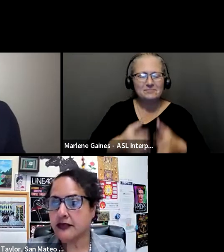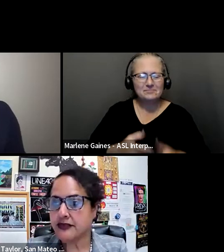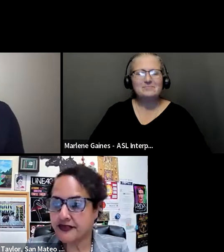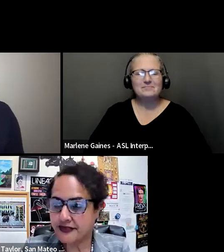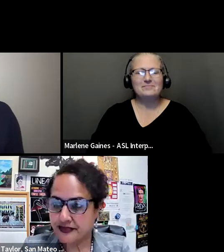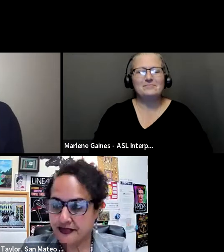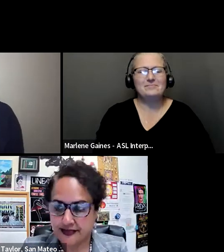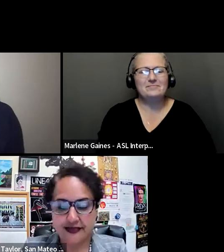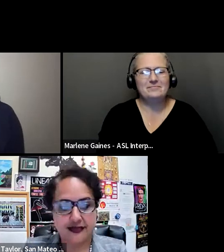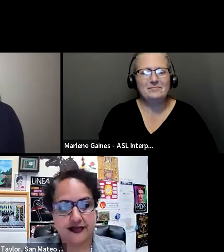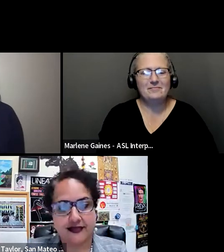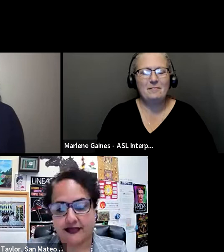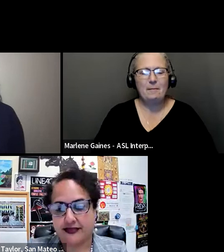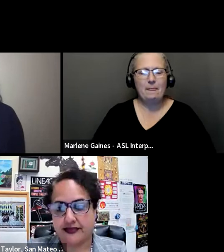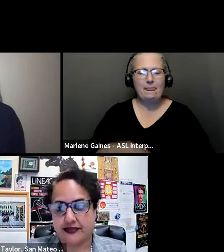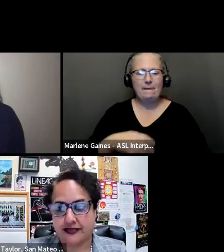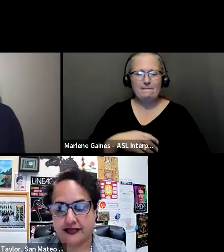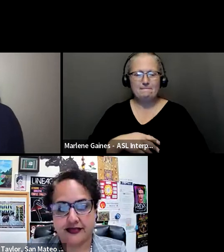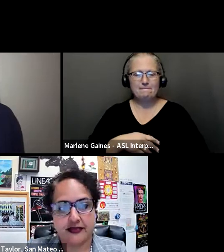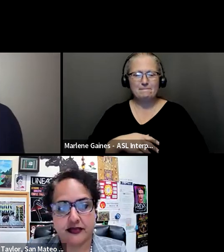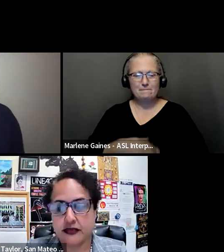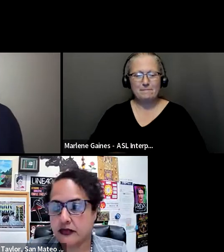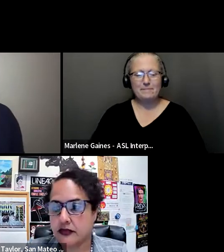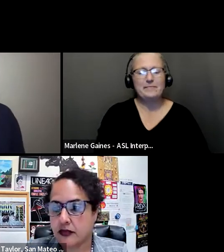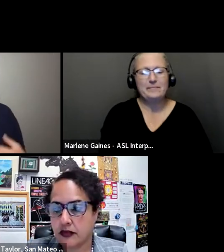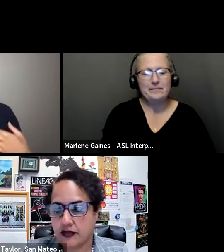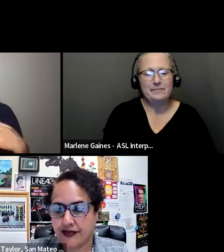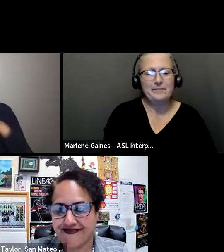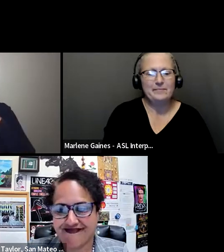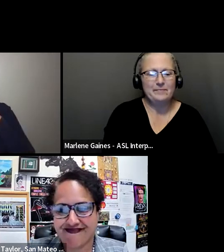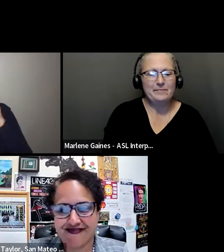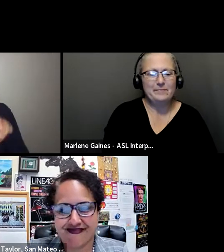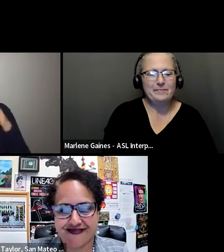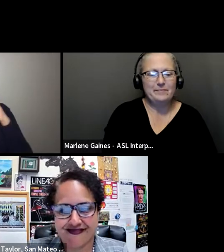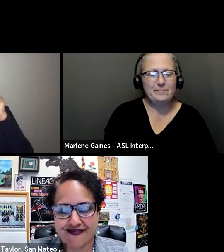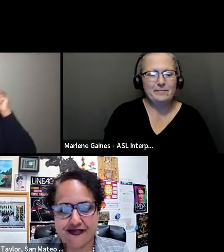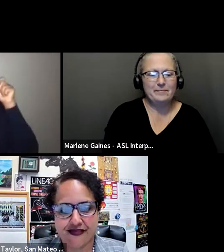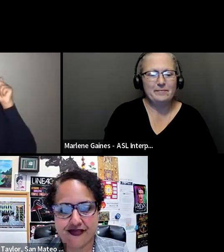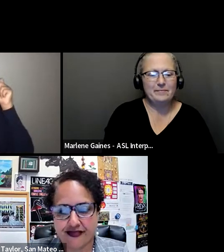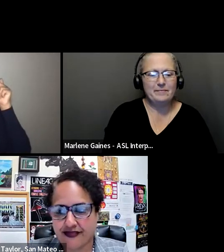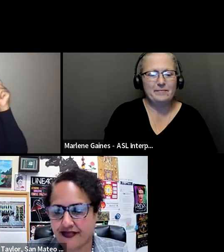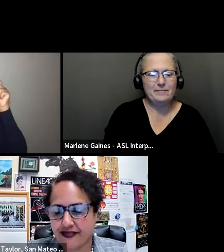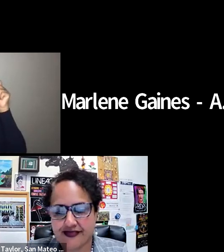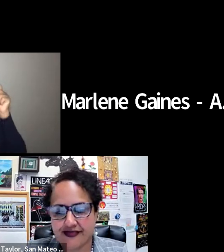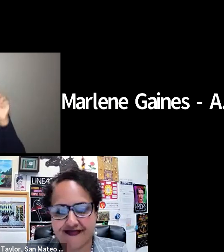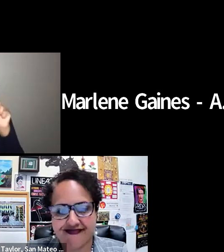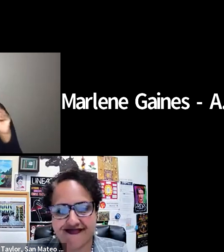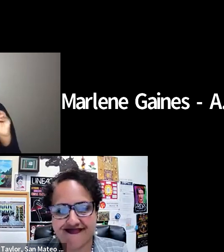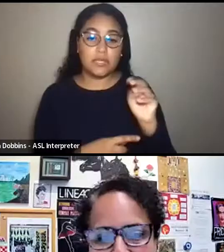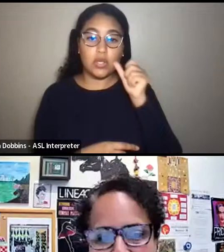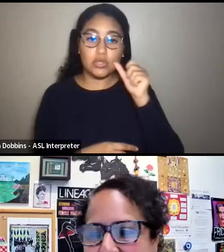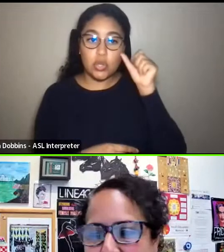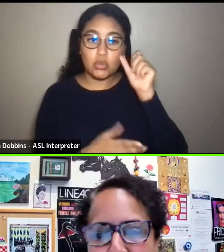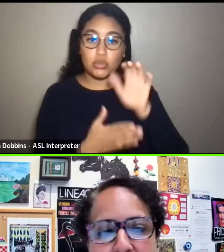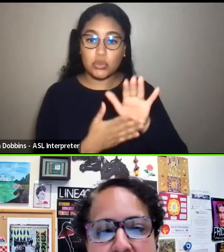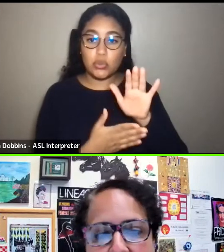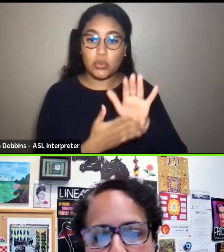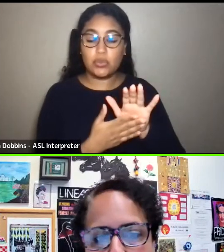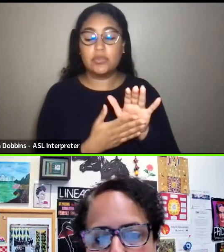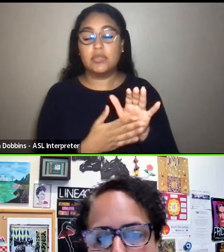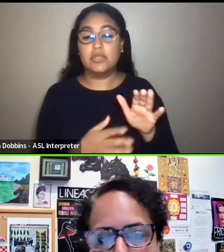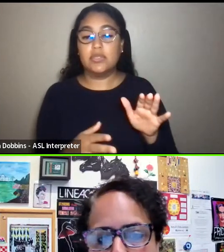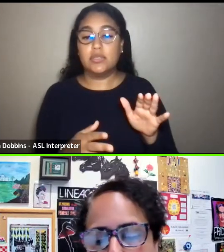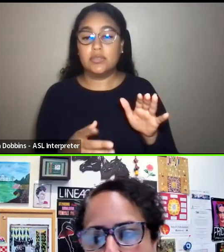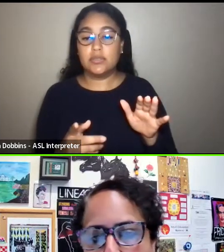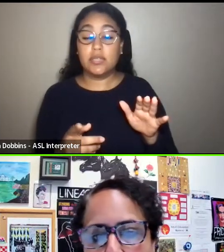Okay, next item, report of the San Mateo Adult School Teachers Association. Hello. Thank you.